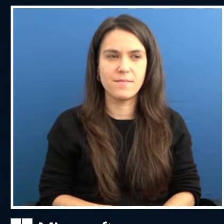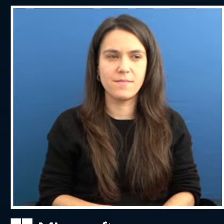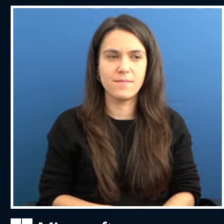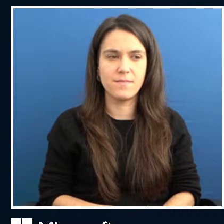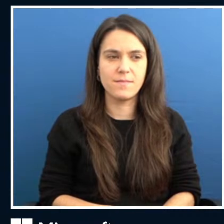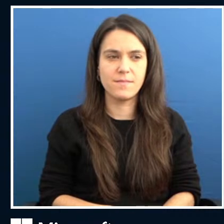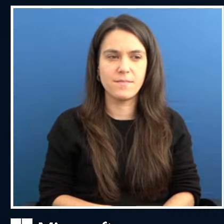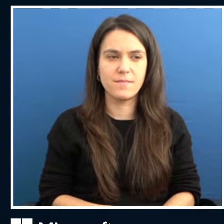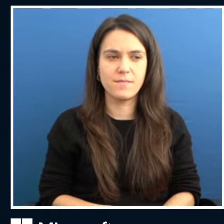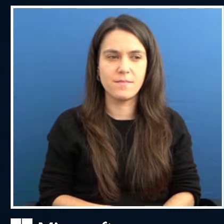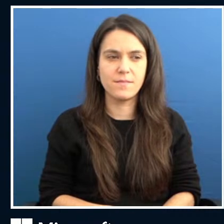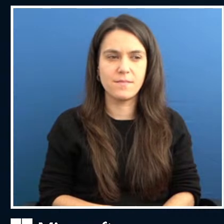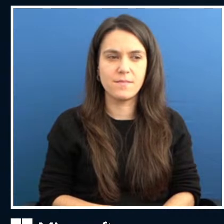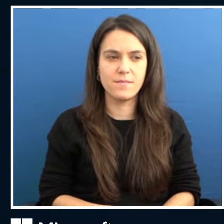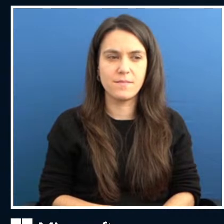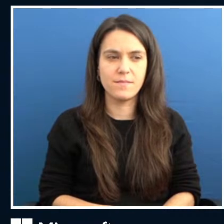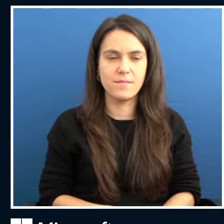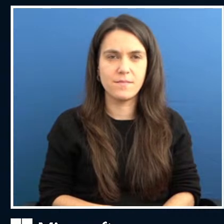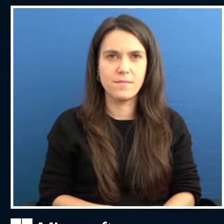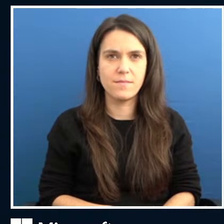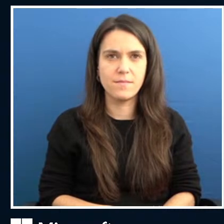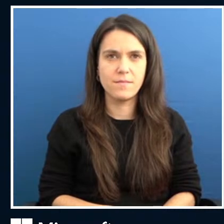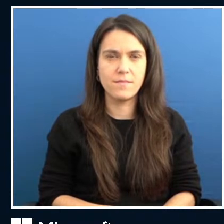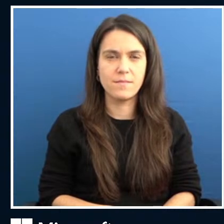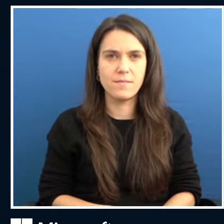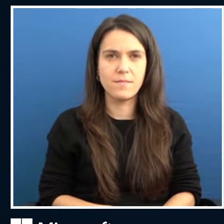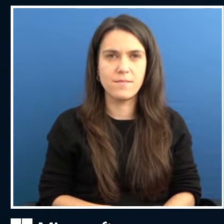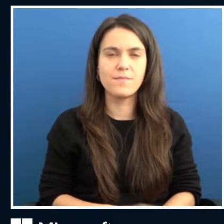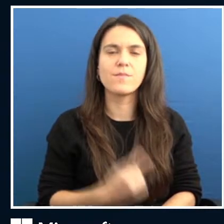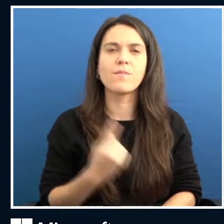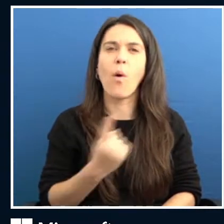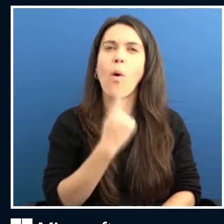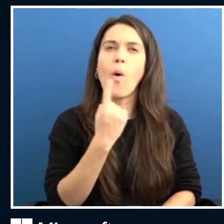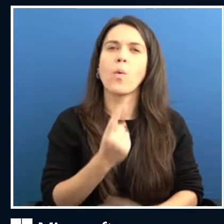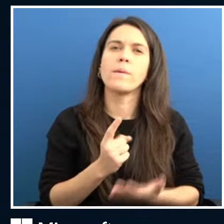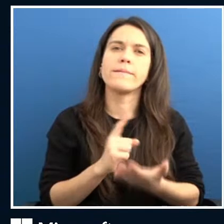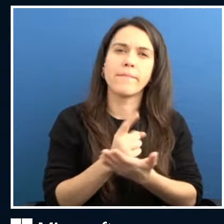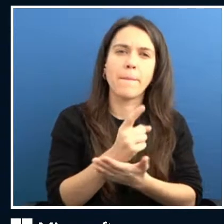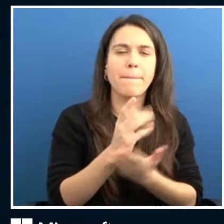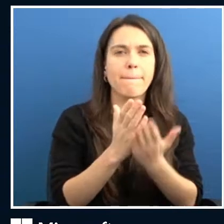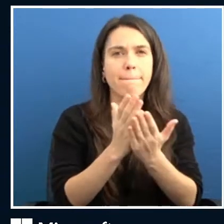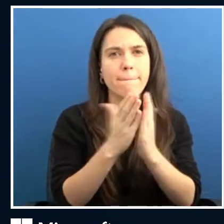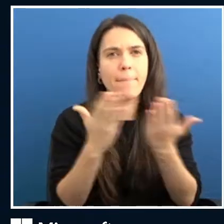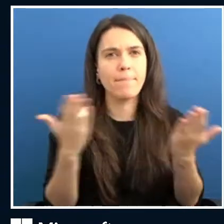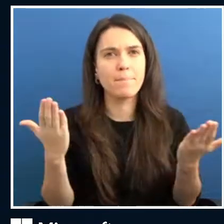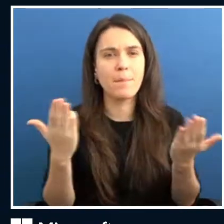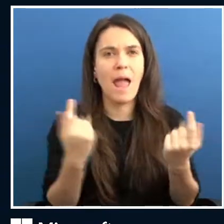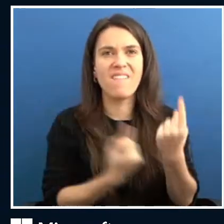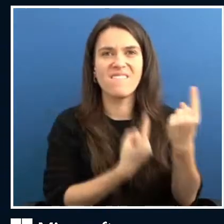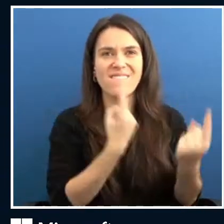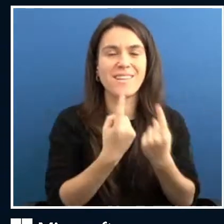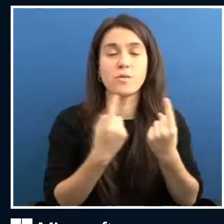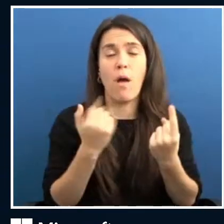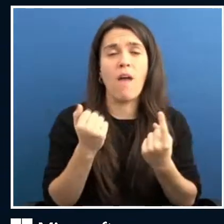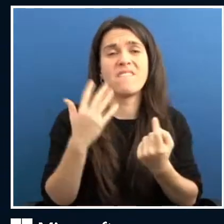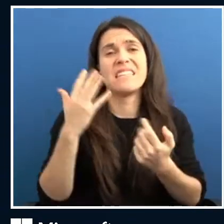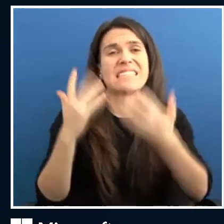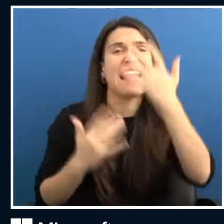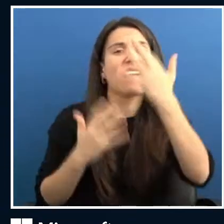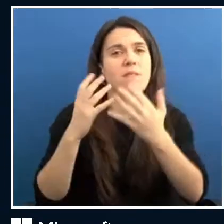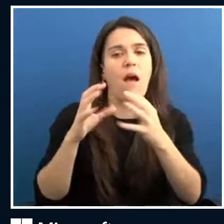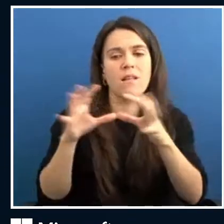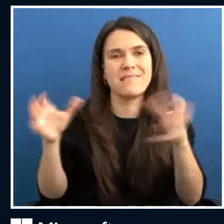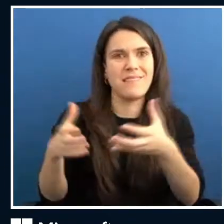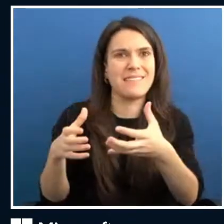any form of mapping or creating a feature map from an original data set. And what this is going to involve